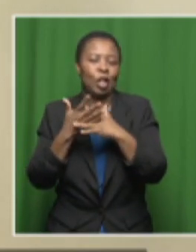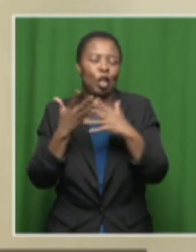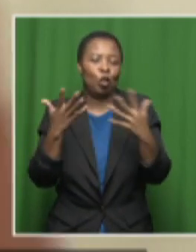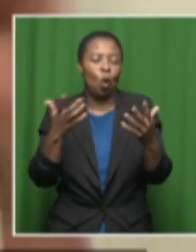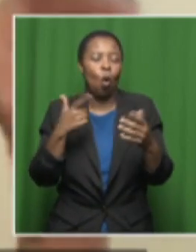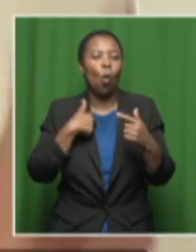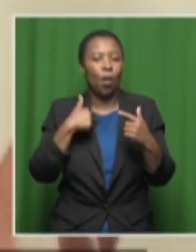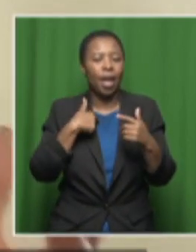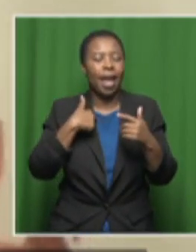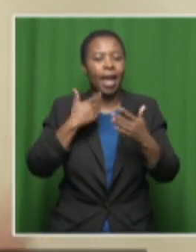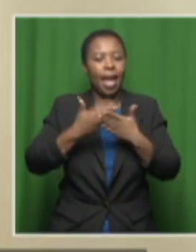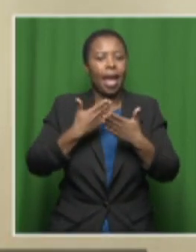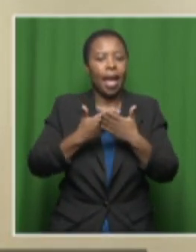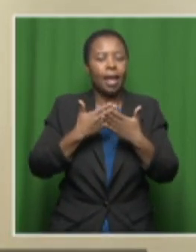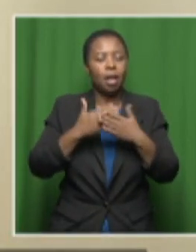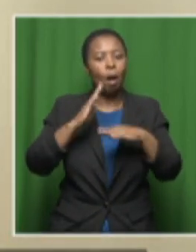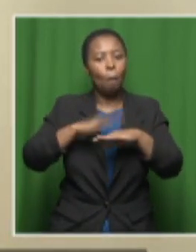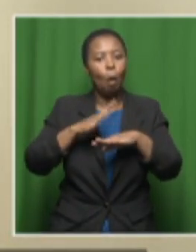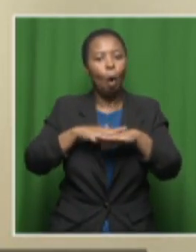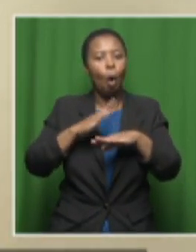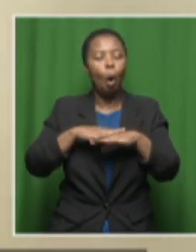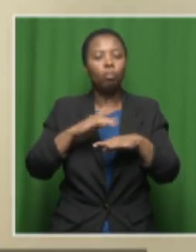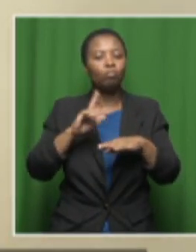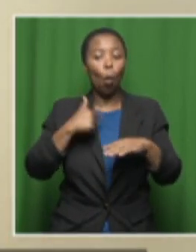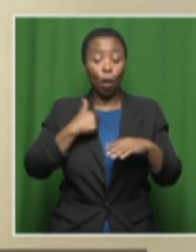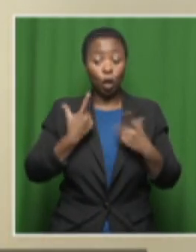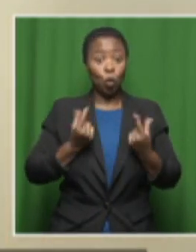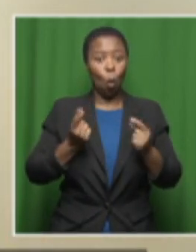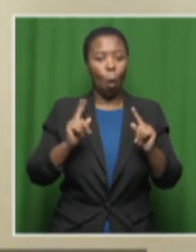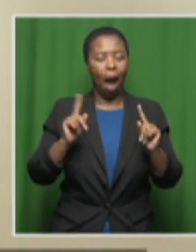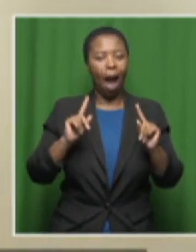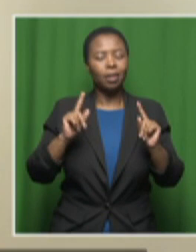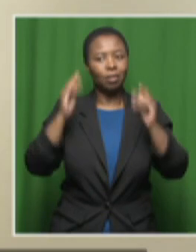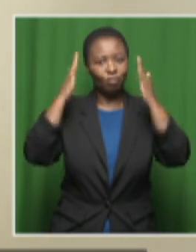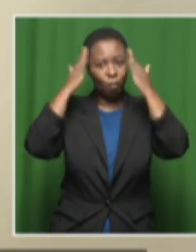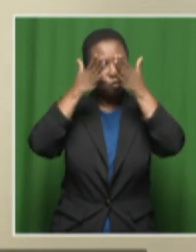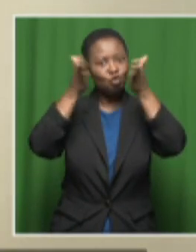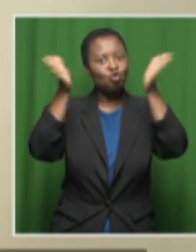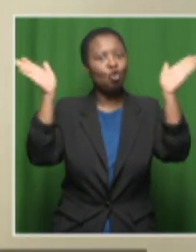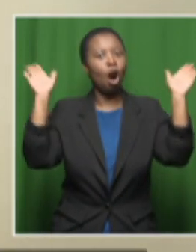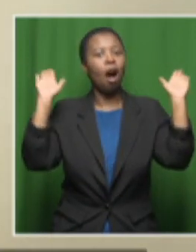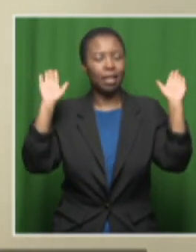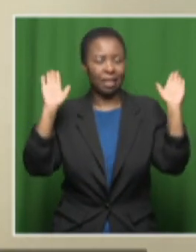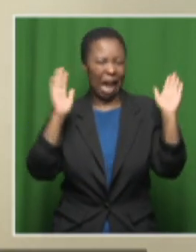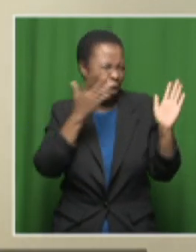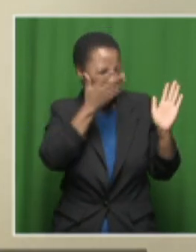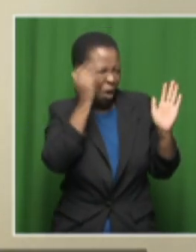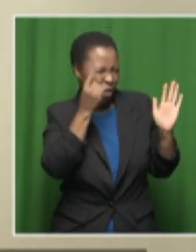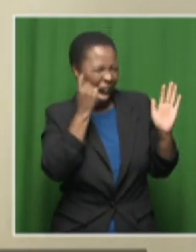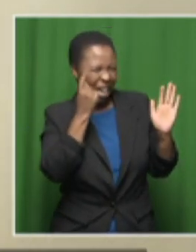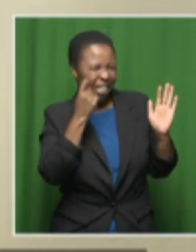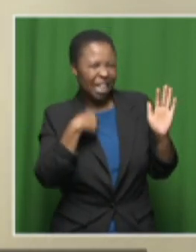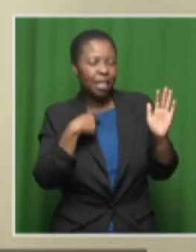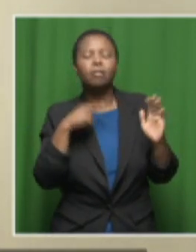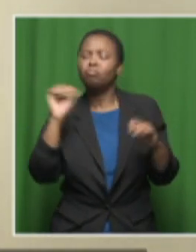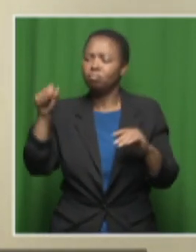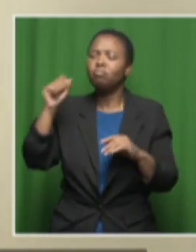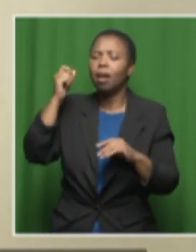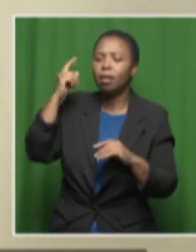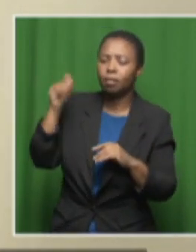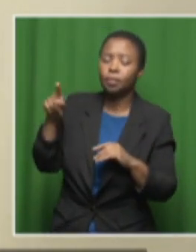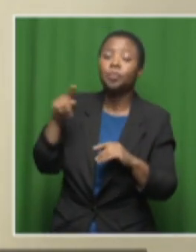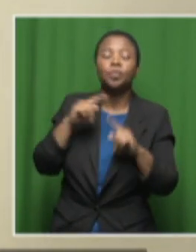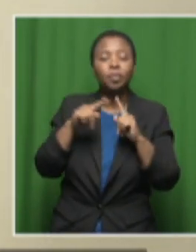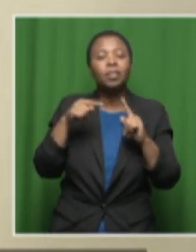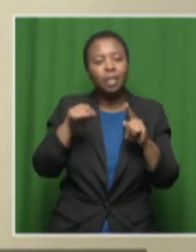able to open up what we do in some way. I don't know if that makes sense. Perfect sense, yeah, so, got you. Yeah, it's been a continuation of